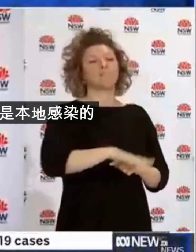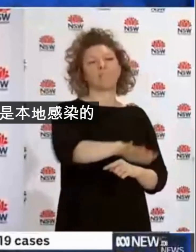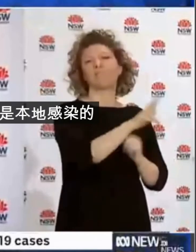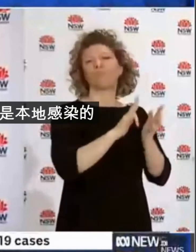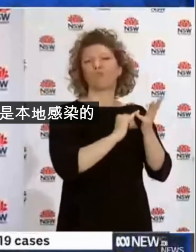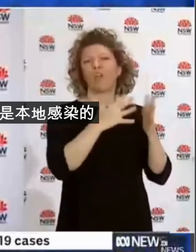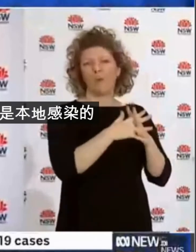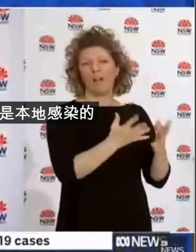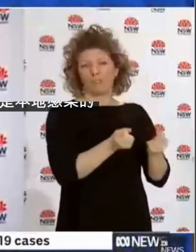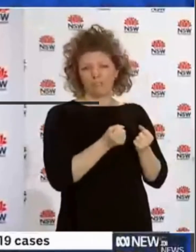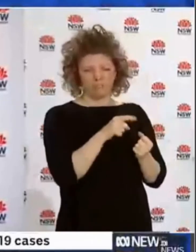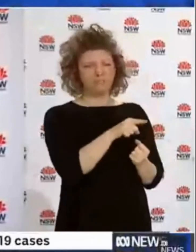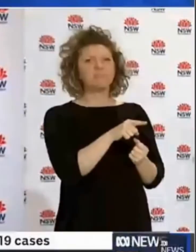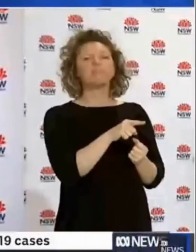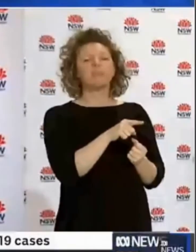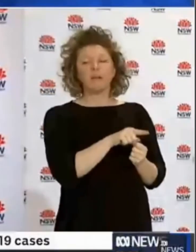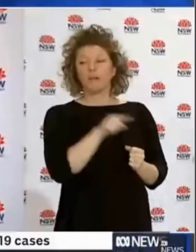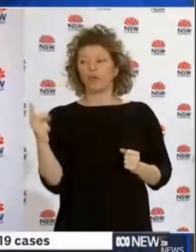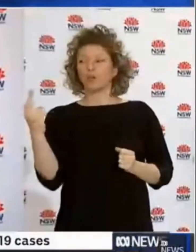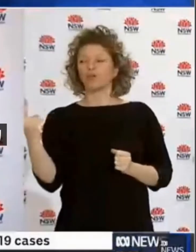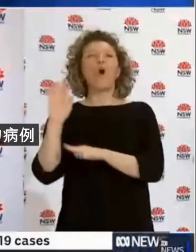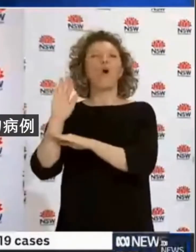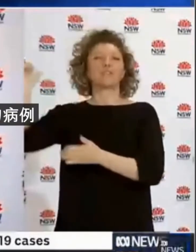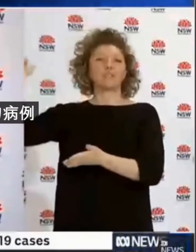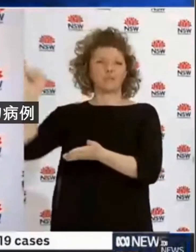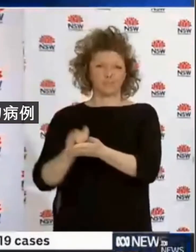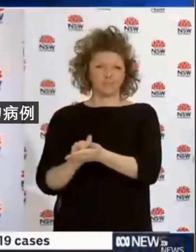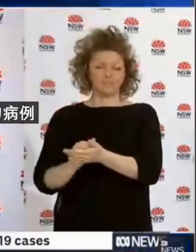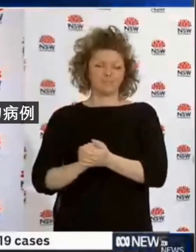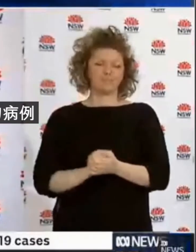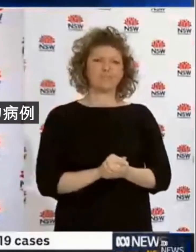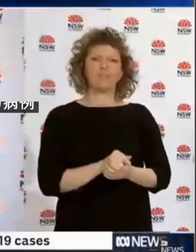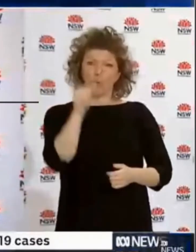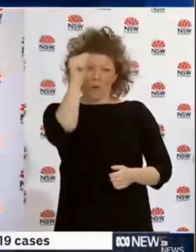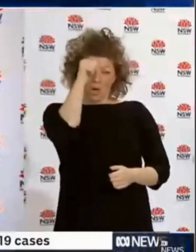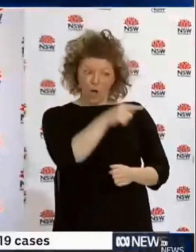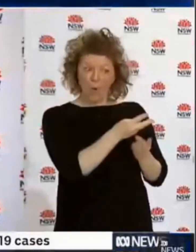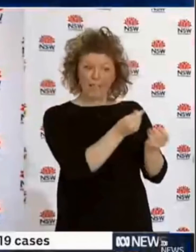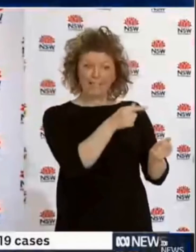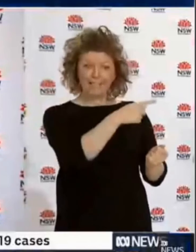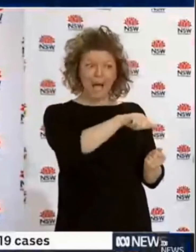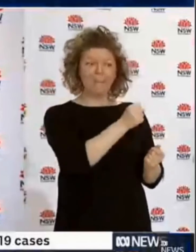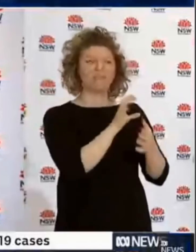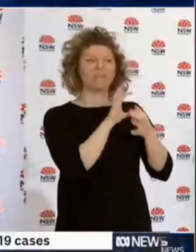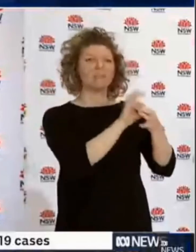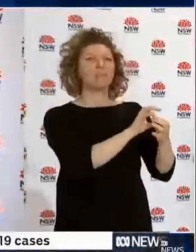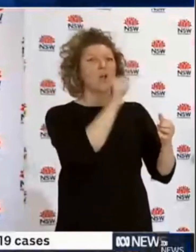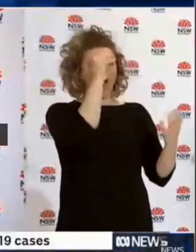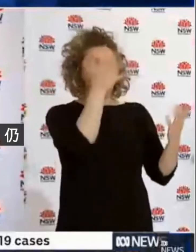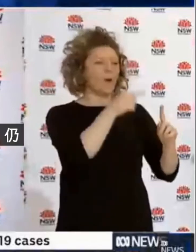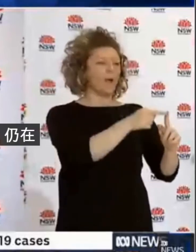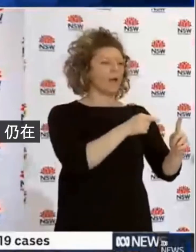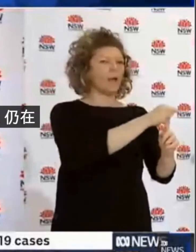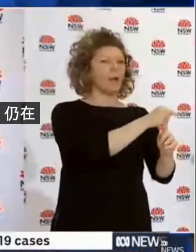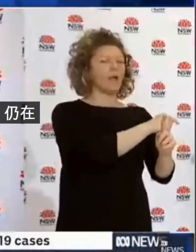acquired overseas. 88 locally acquired cases were linked to a known other case or part of the cluster, and